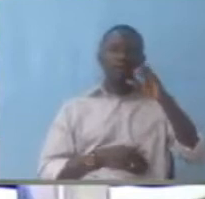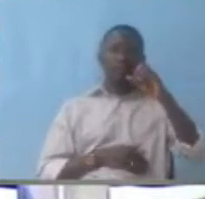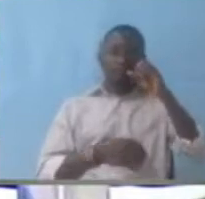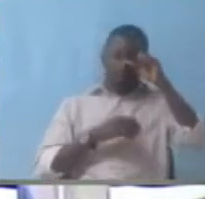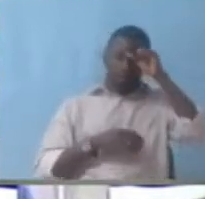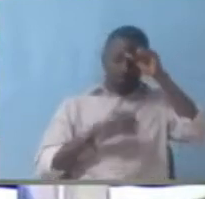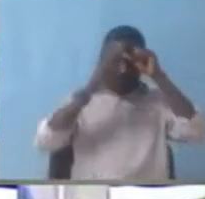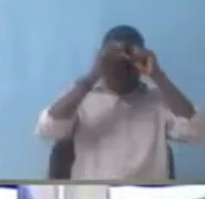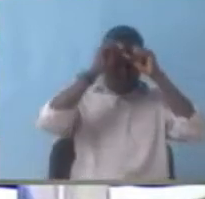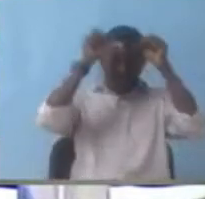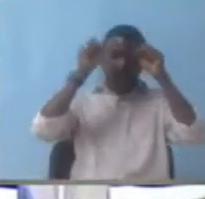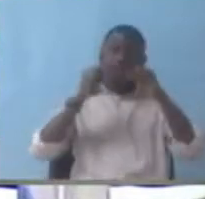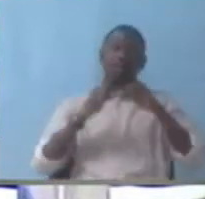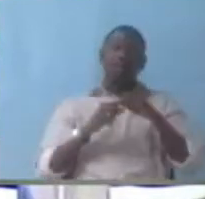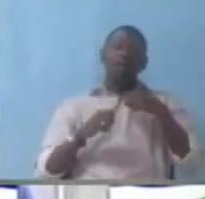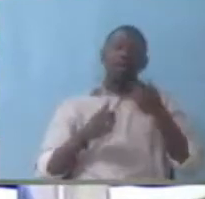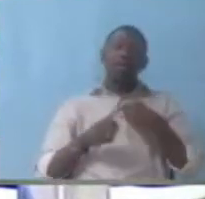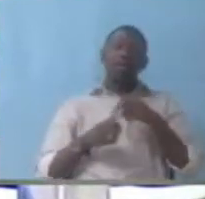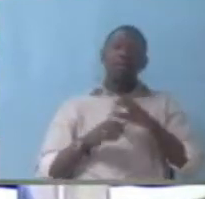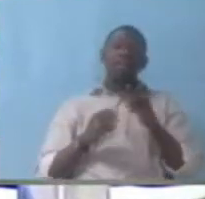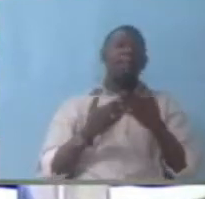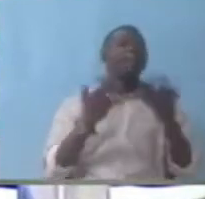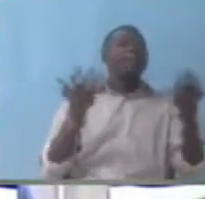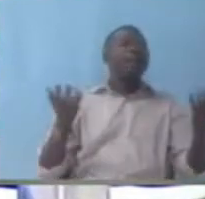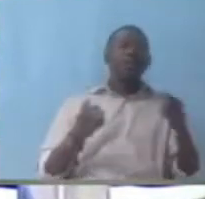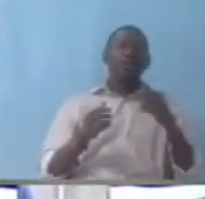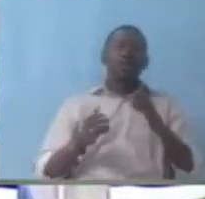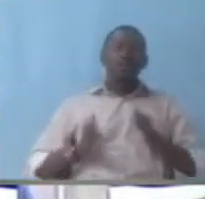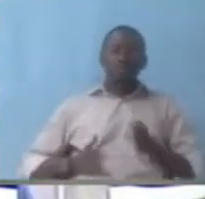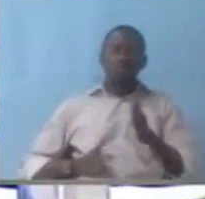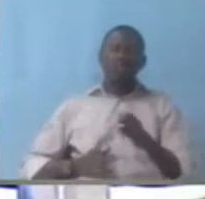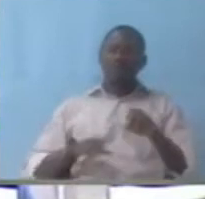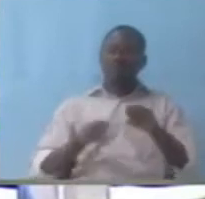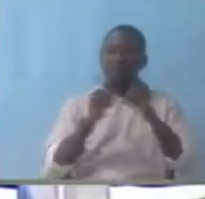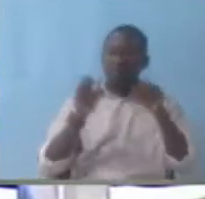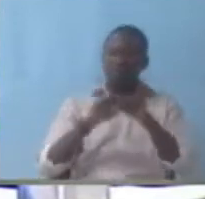and the various human rights violations that were committed as you alluded to.